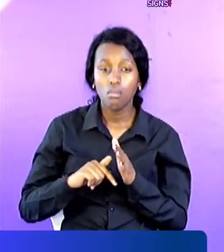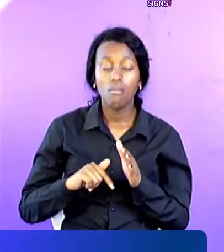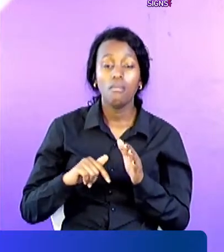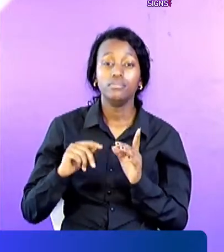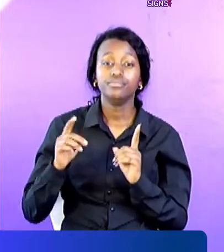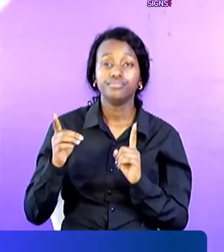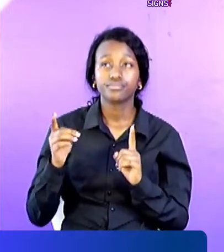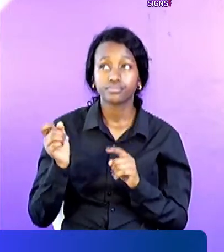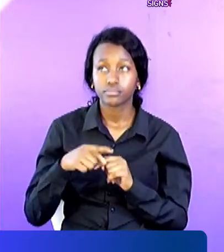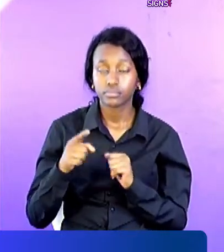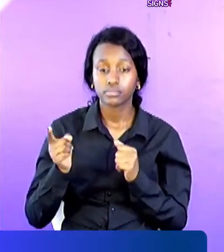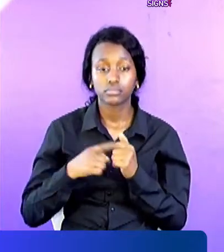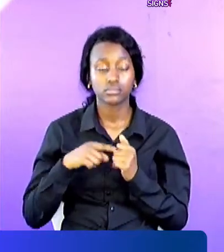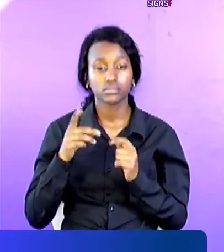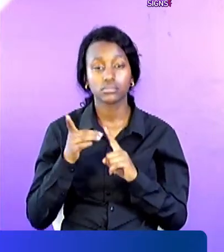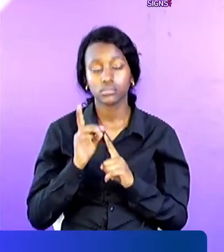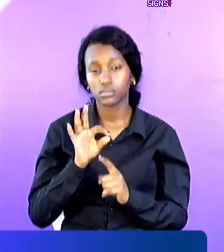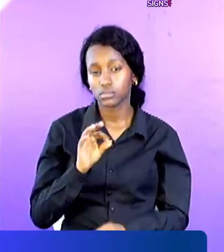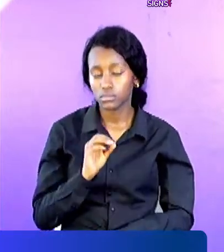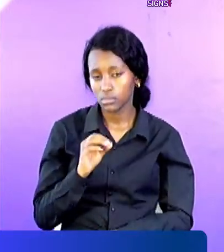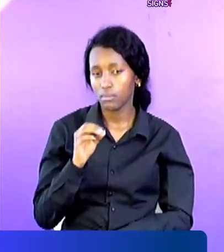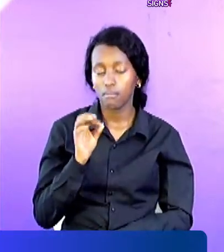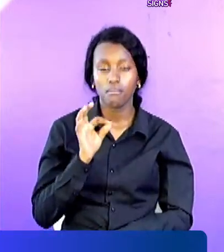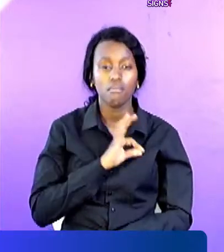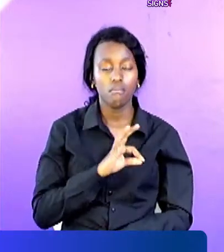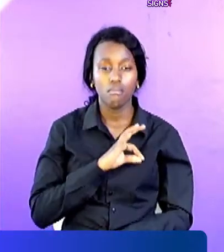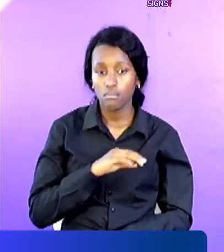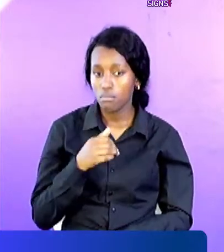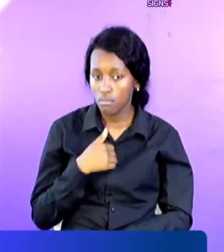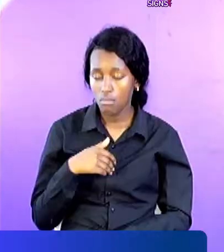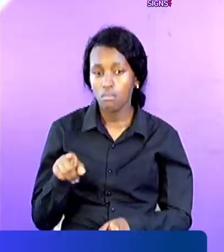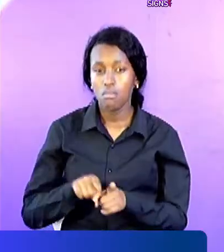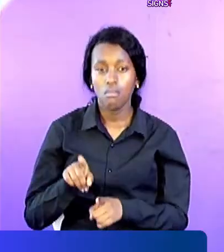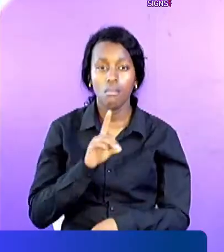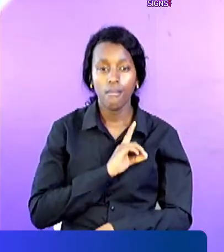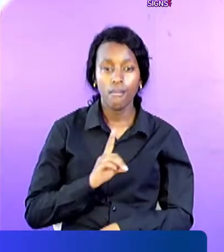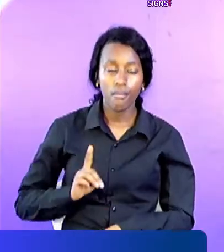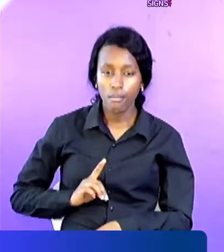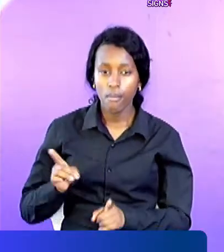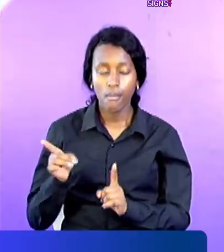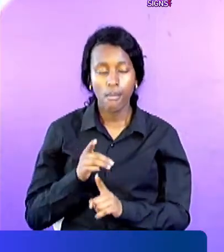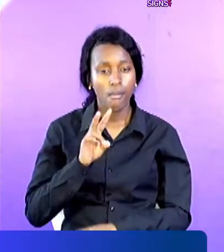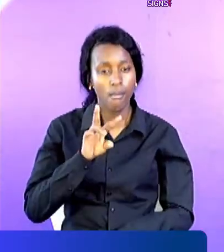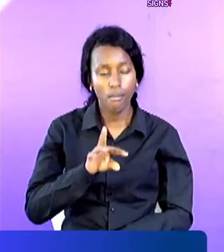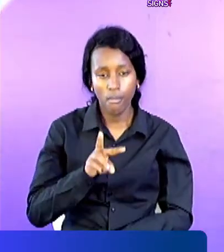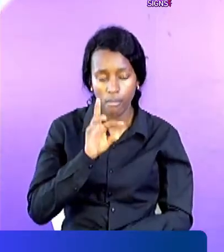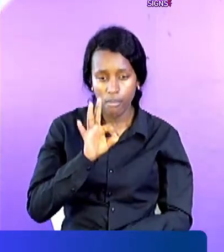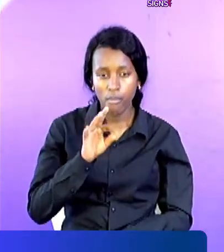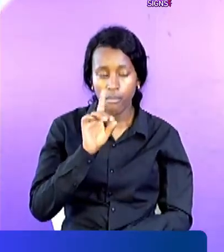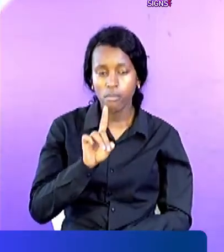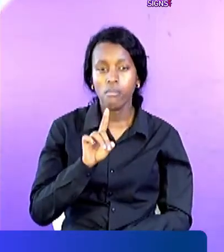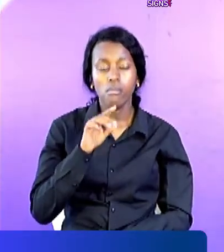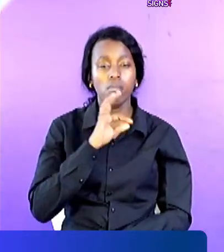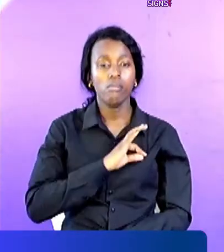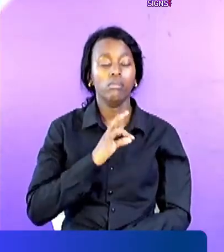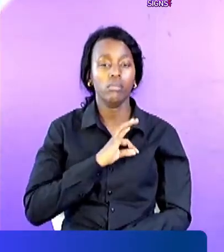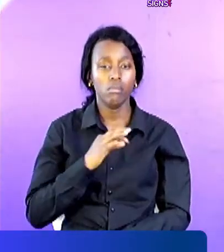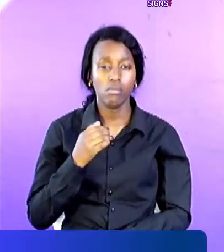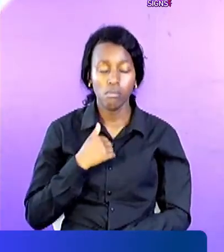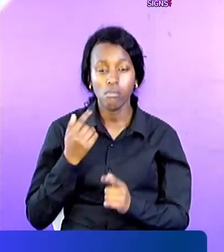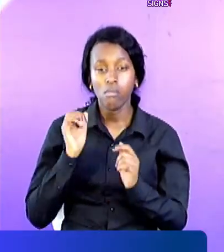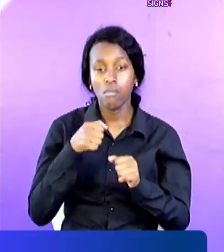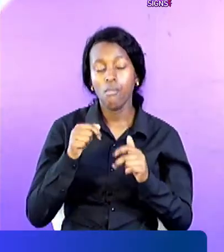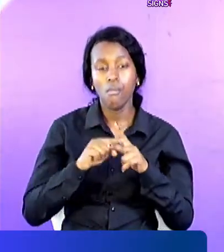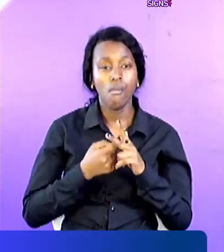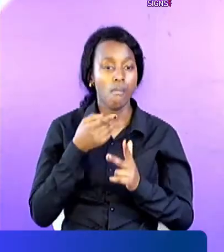utapatiwa ka interest. December 31st, you will get interest. So start there. Then build your capital now for